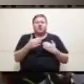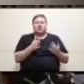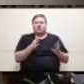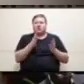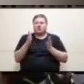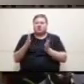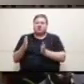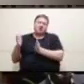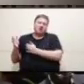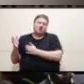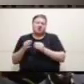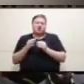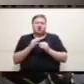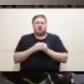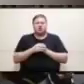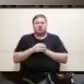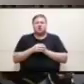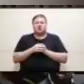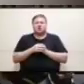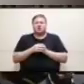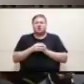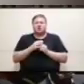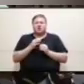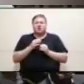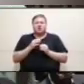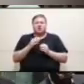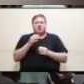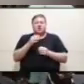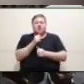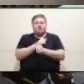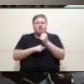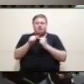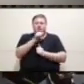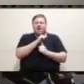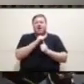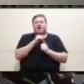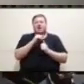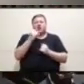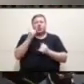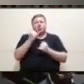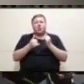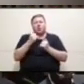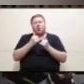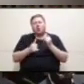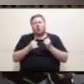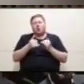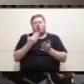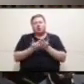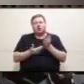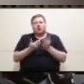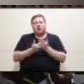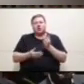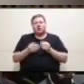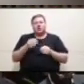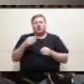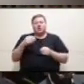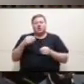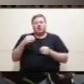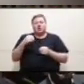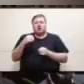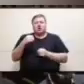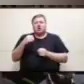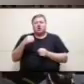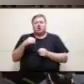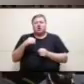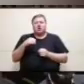corrective measures that needs to be done. That is the reversal of the incorrect charges on the municipal accounts that